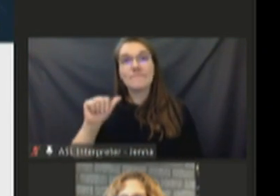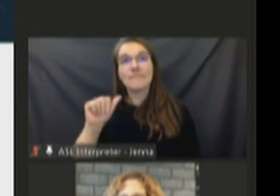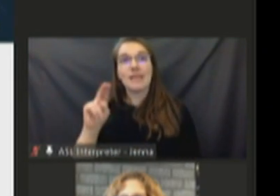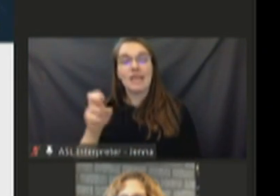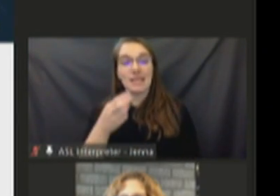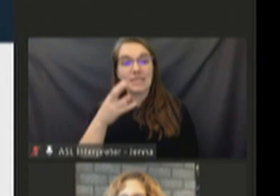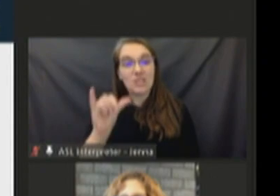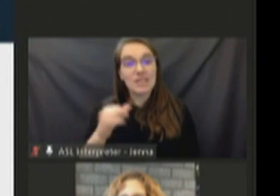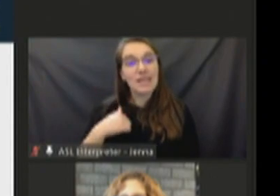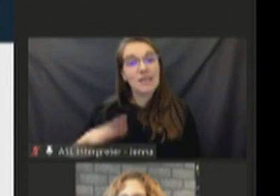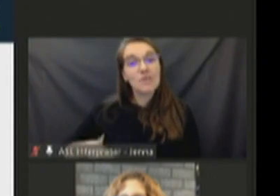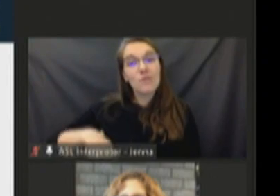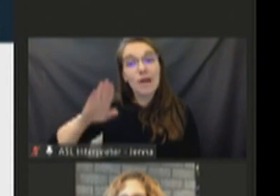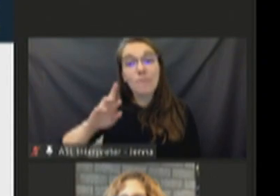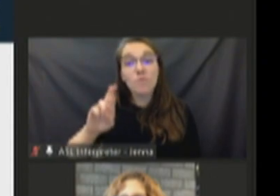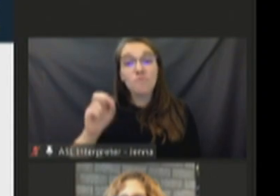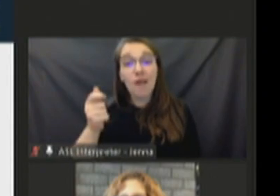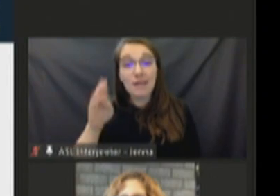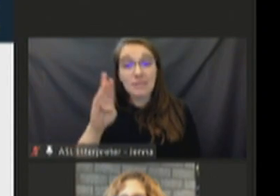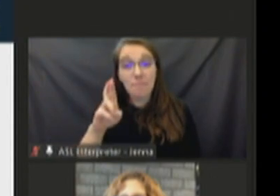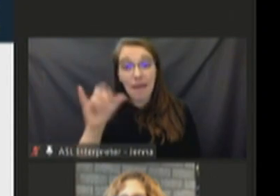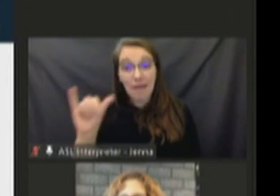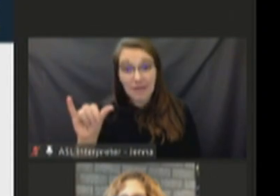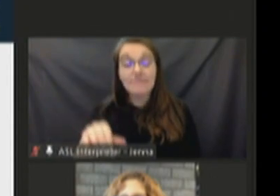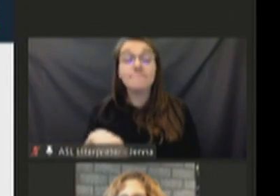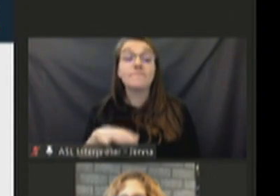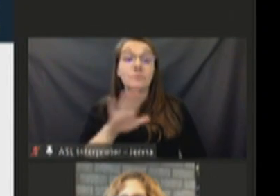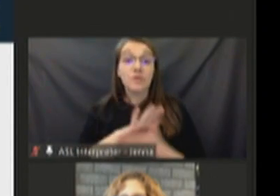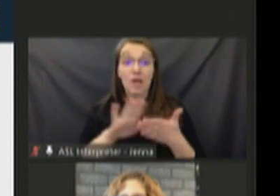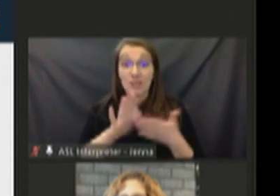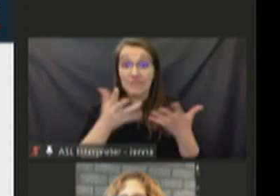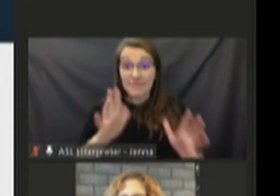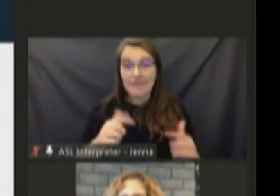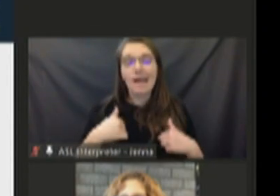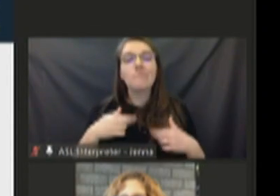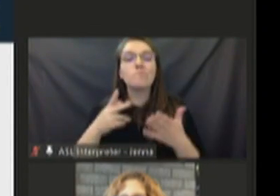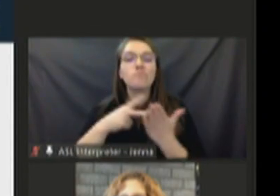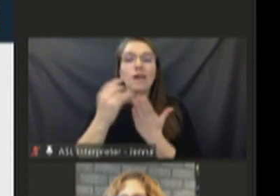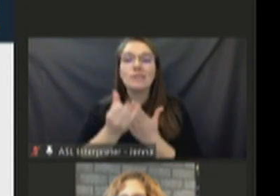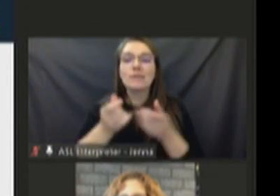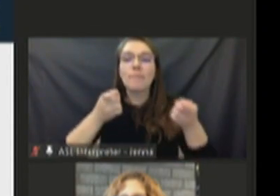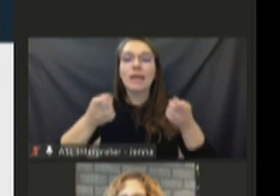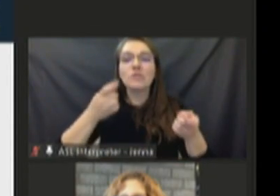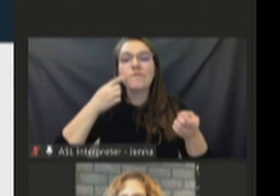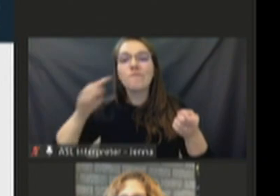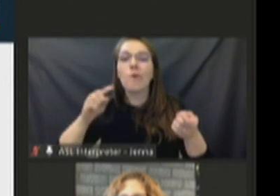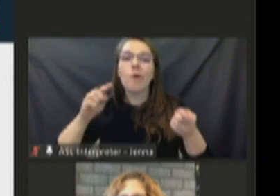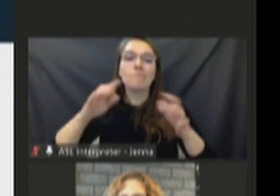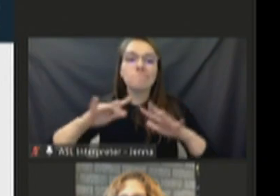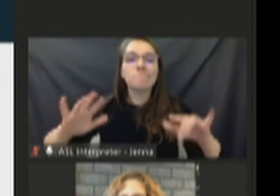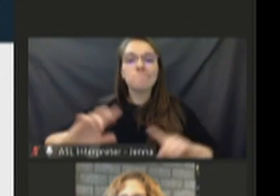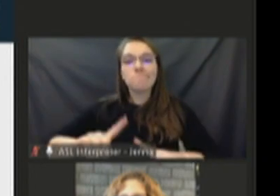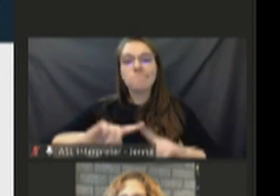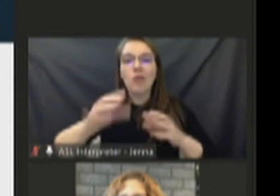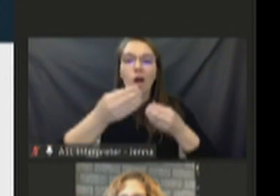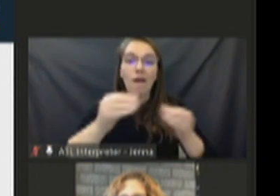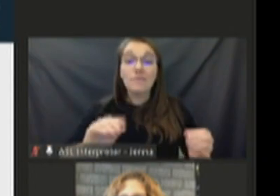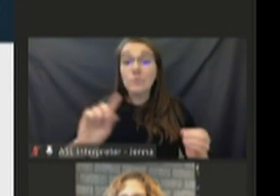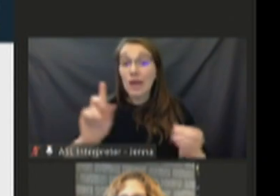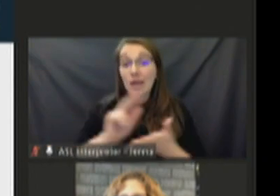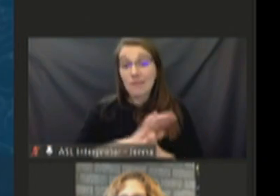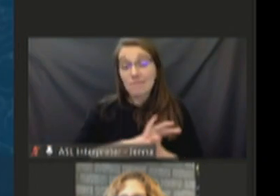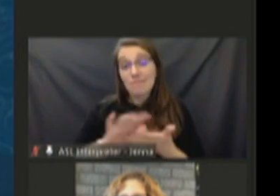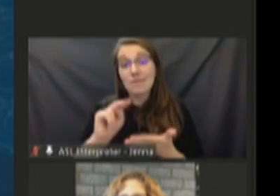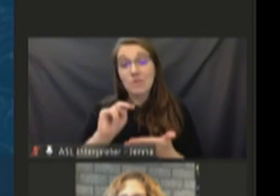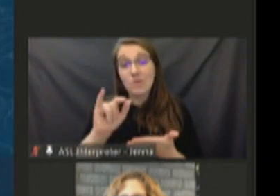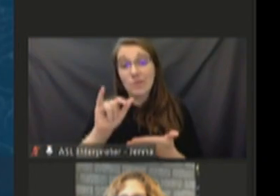up in Roxbury. After college, I was a project manager in various offices in New York City